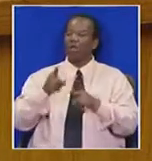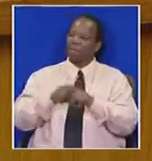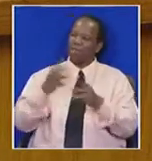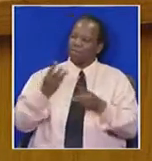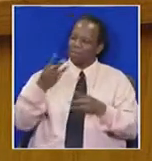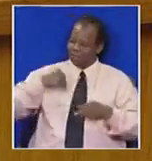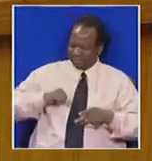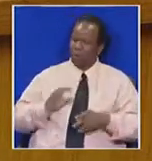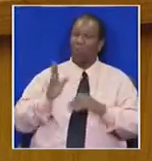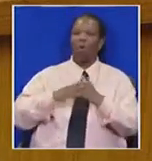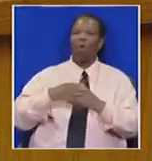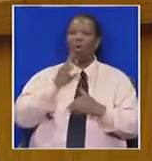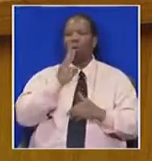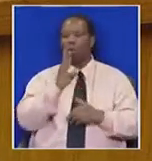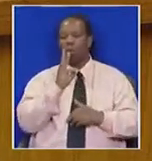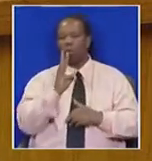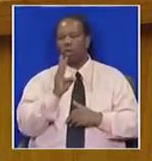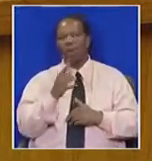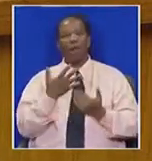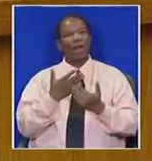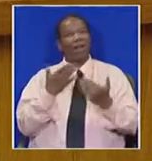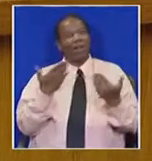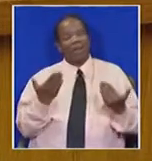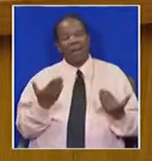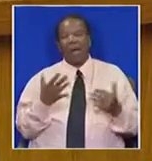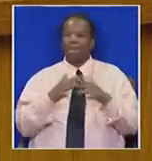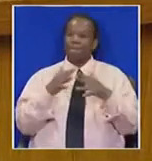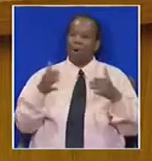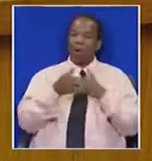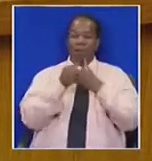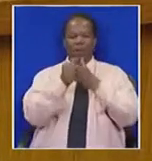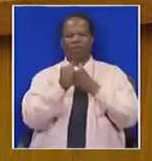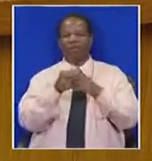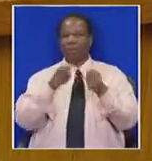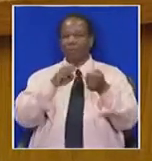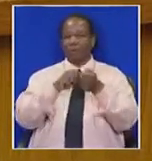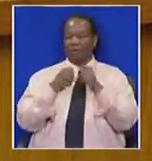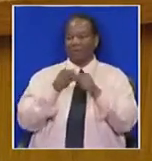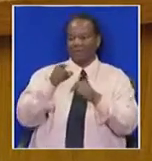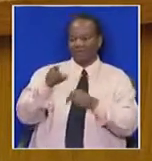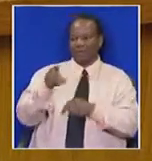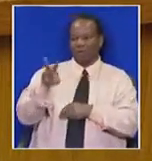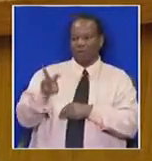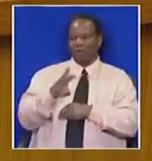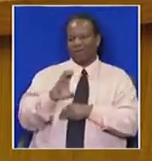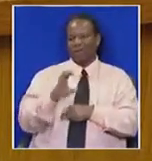increasing, leaving us with a big leadership and governance challenge, and this is where the government of the Western Cape is